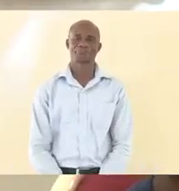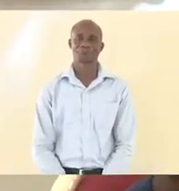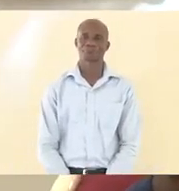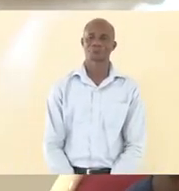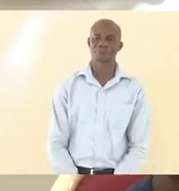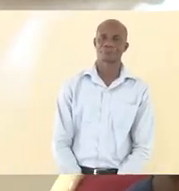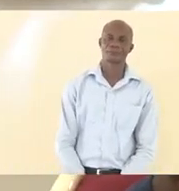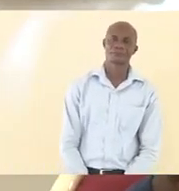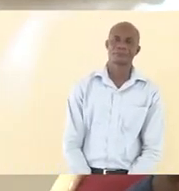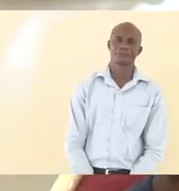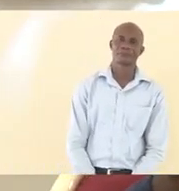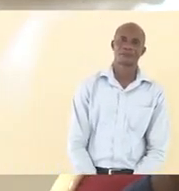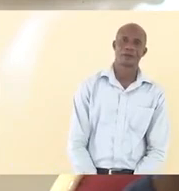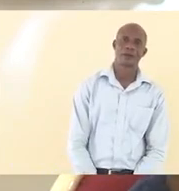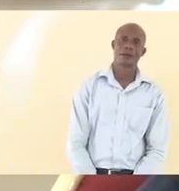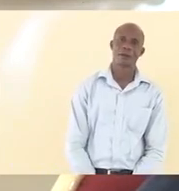Okay.